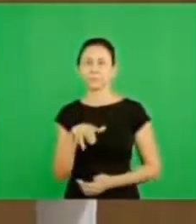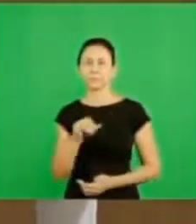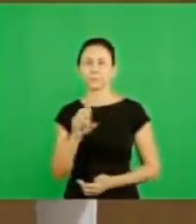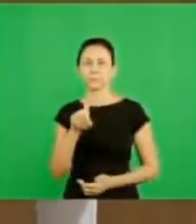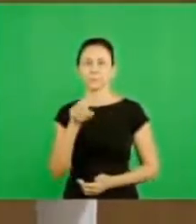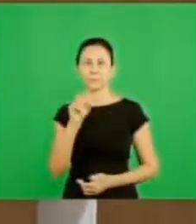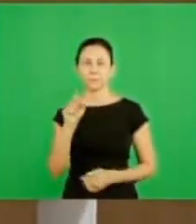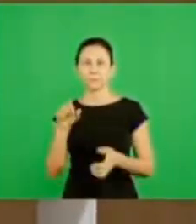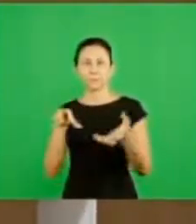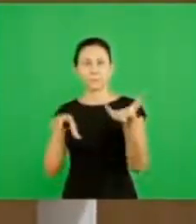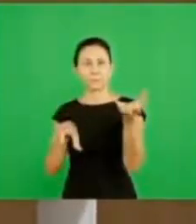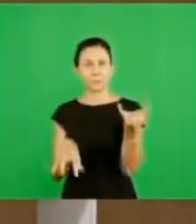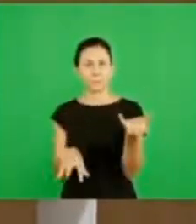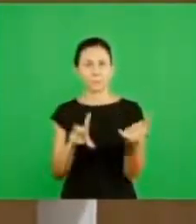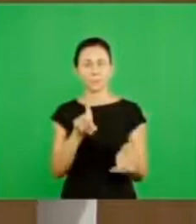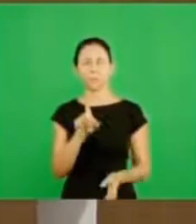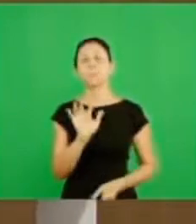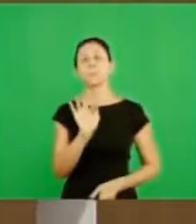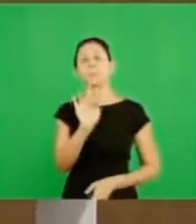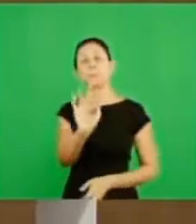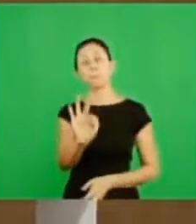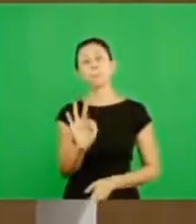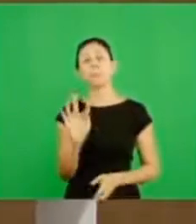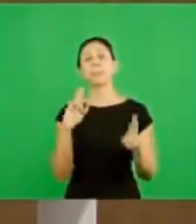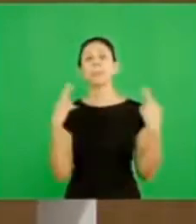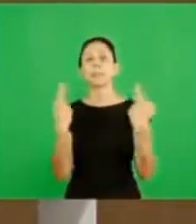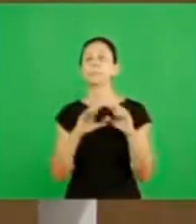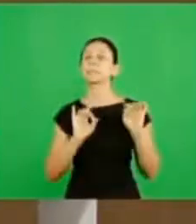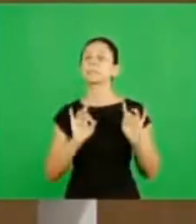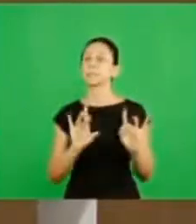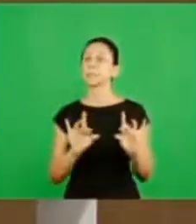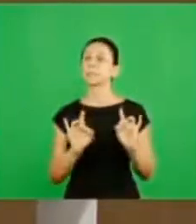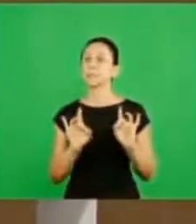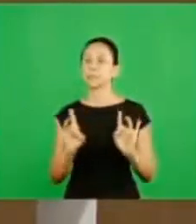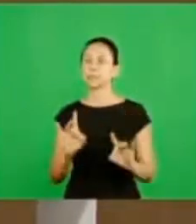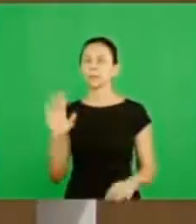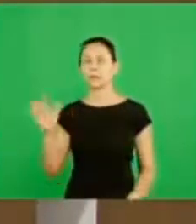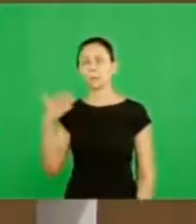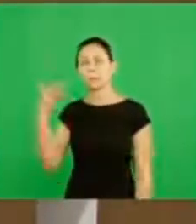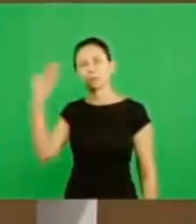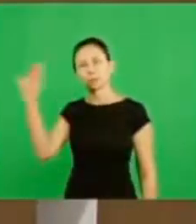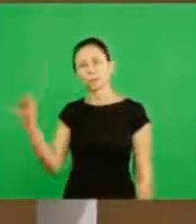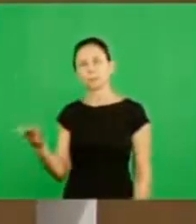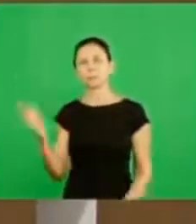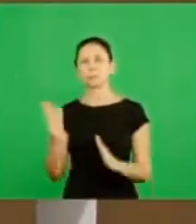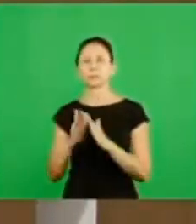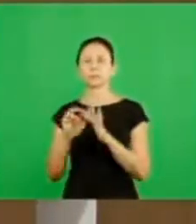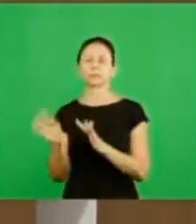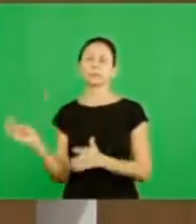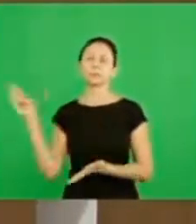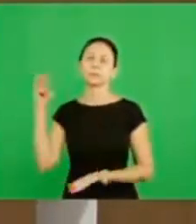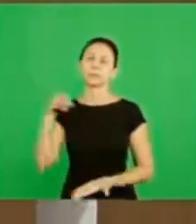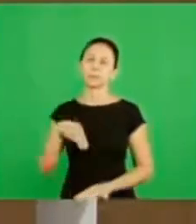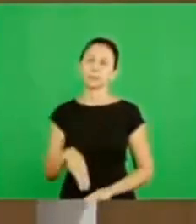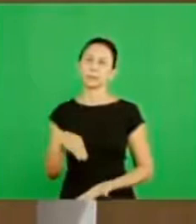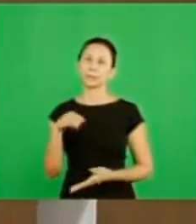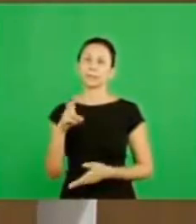2018, it was realized in the Brazilian Federal Senate, the capital, a special